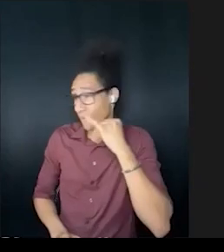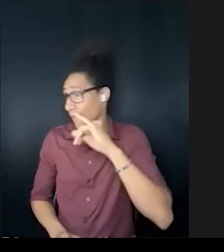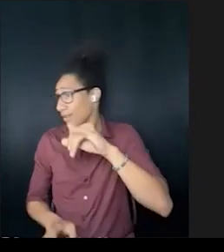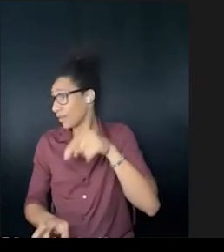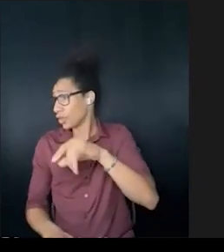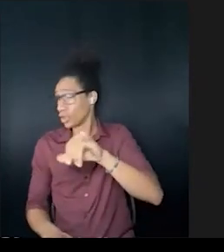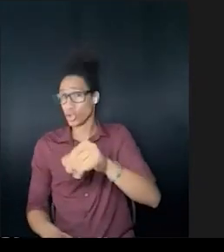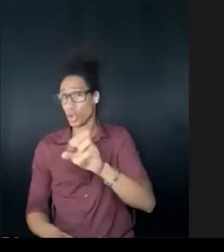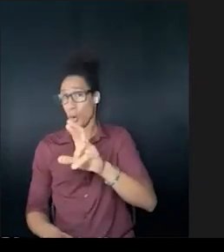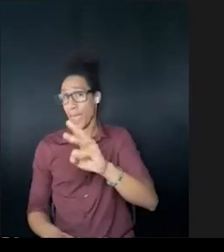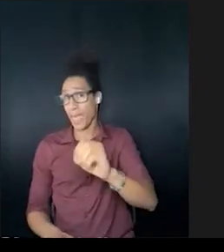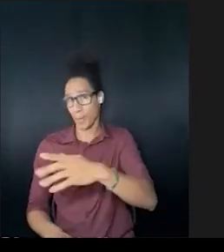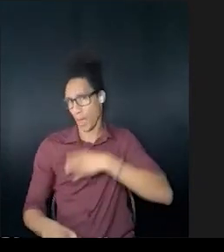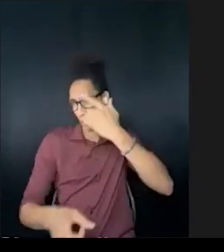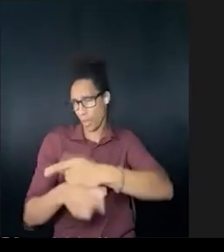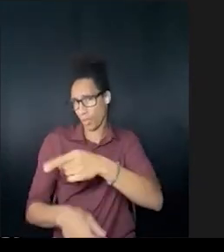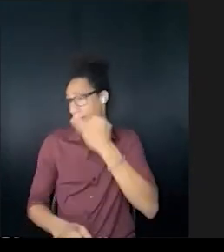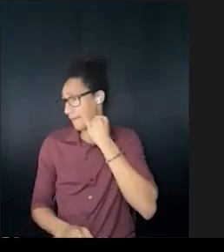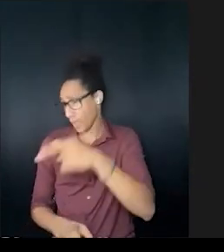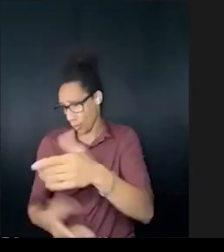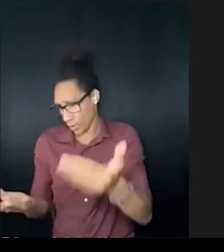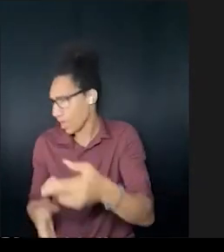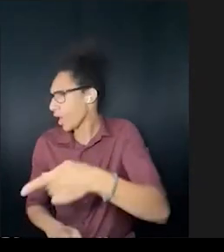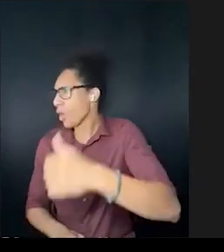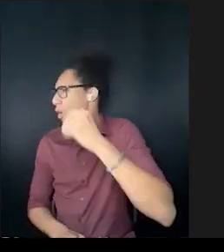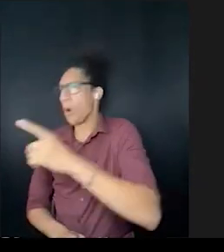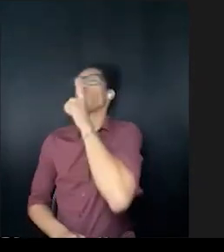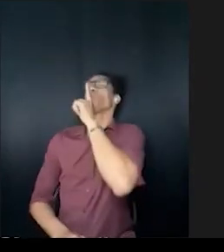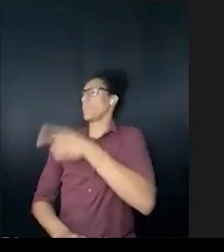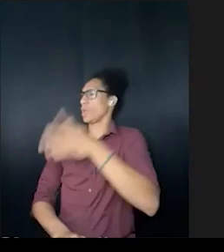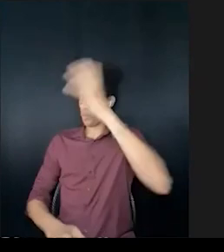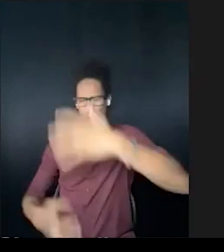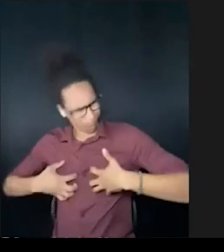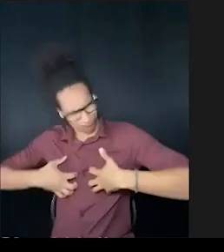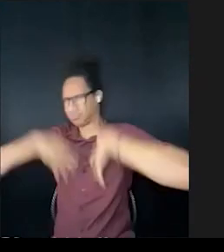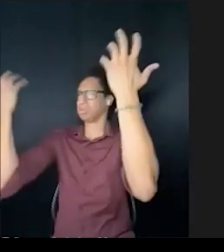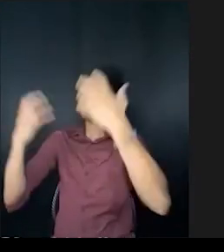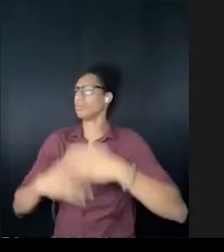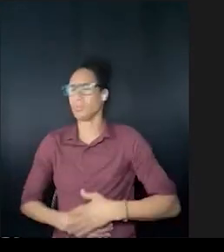he wouldn't be, you know, silent. This is an opportunity, you know, for